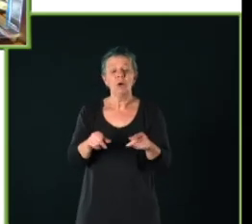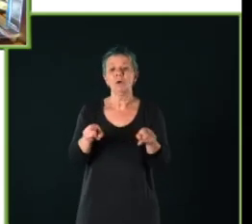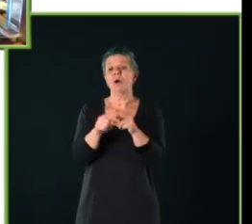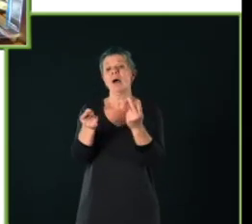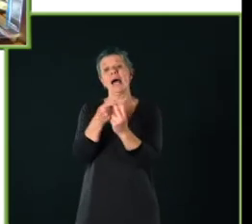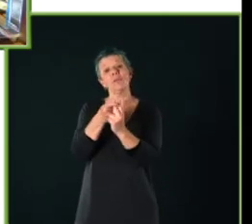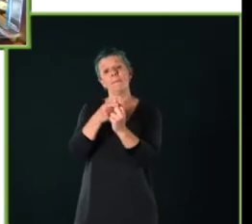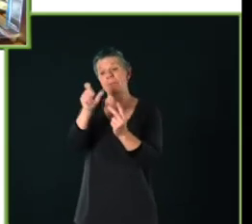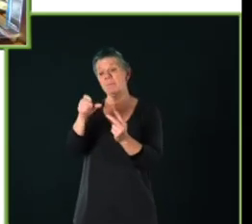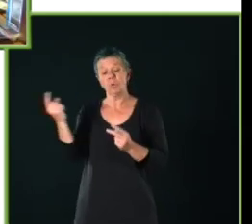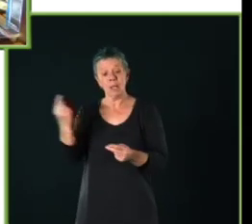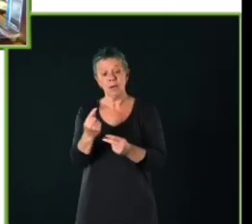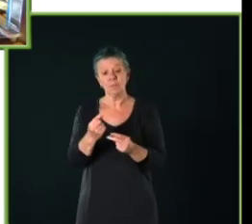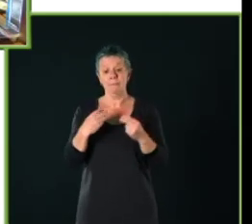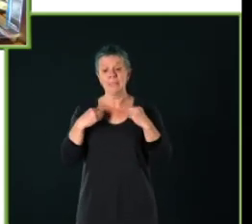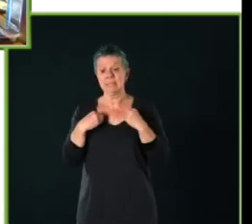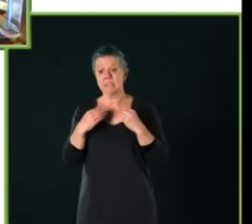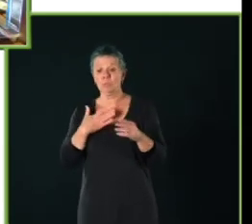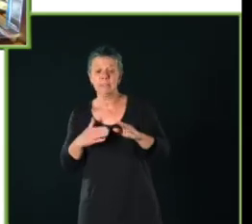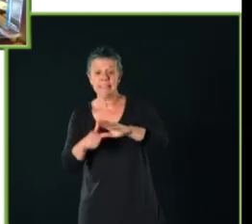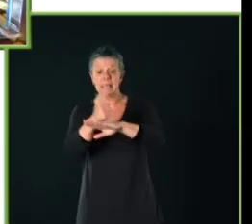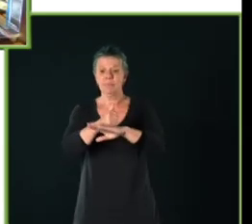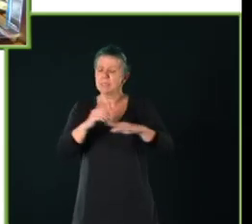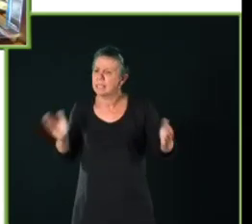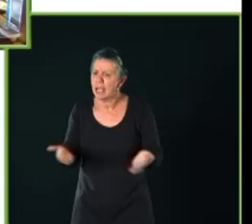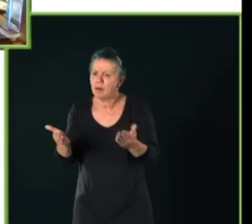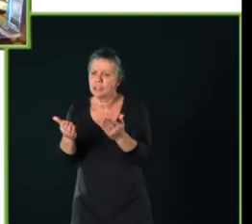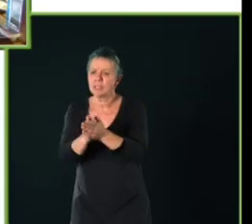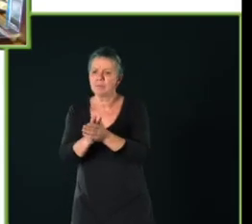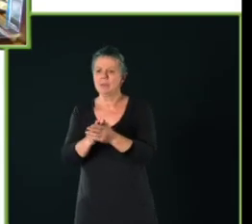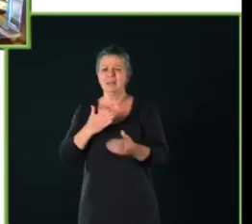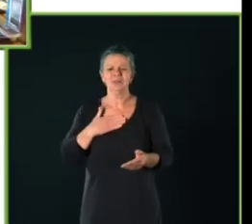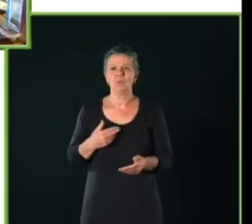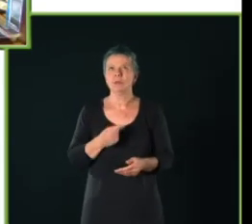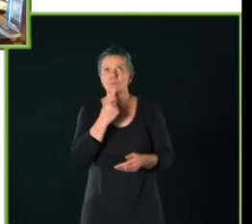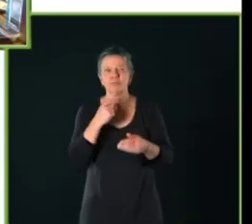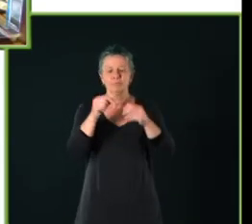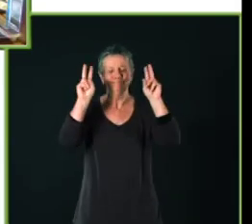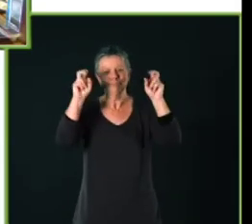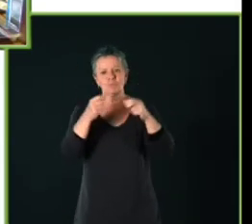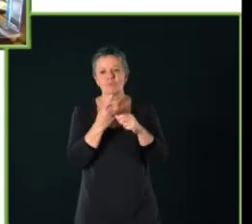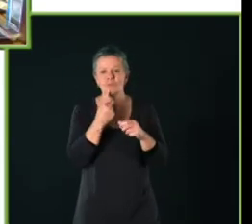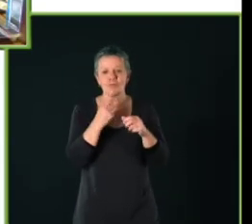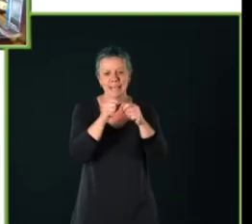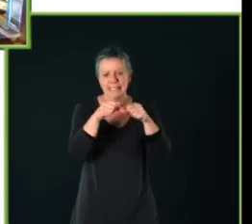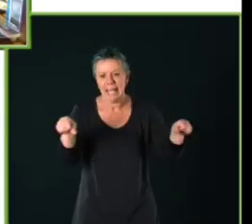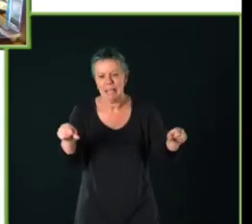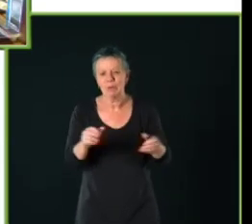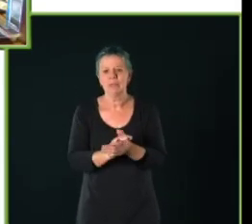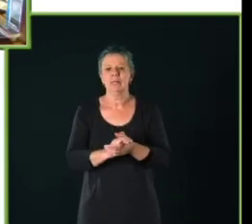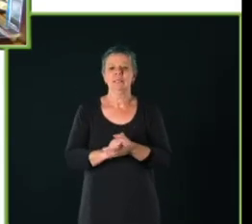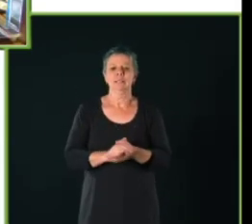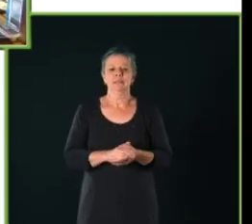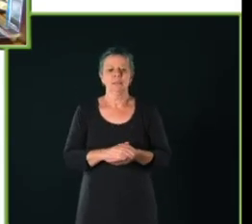there and do their thing without being bogged down on that red tape that we provide. Make it the service that we can